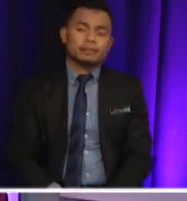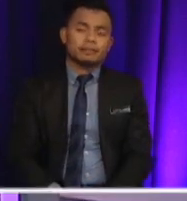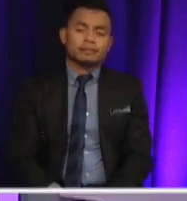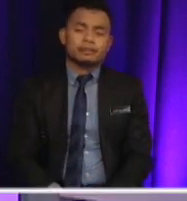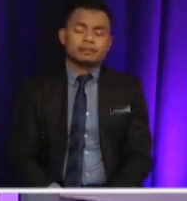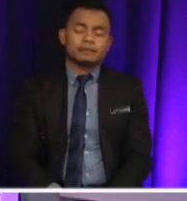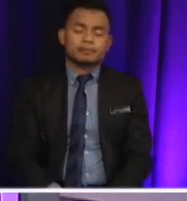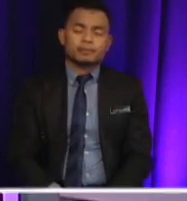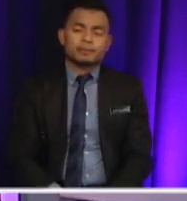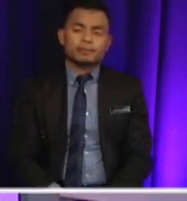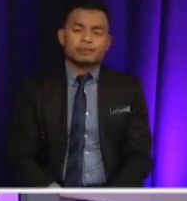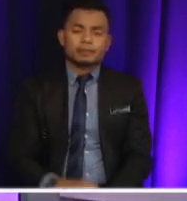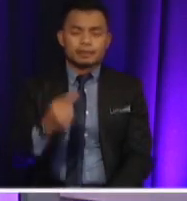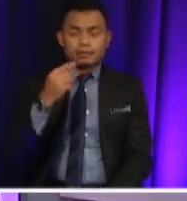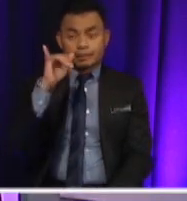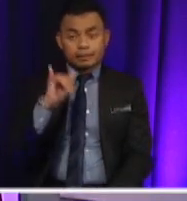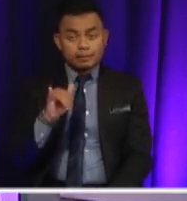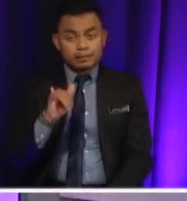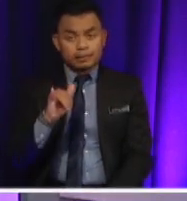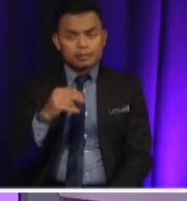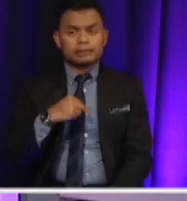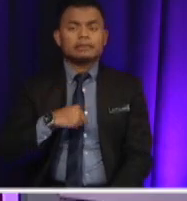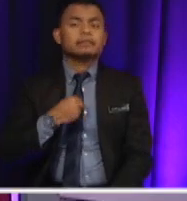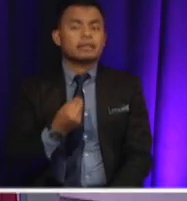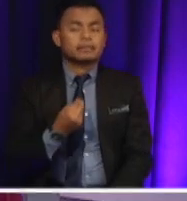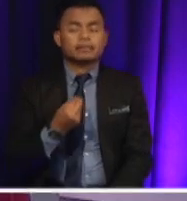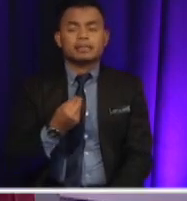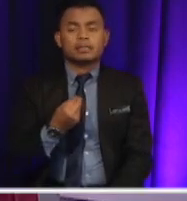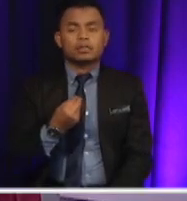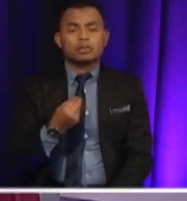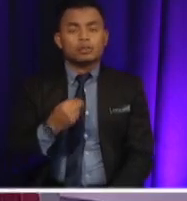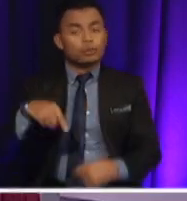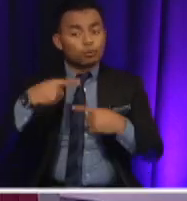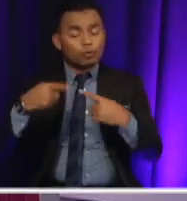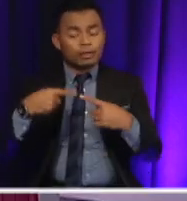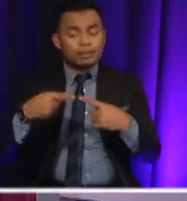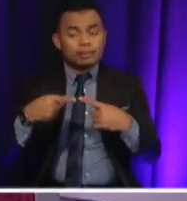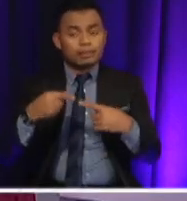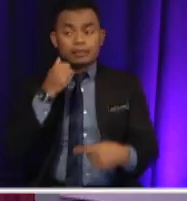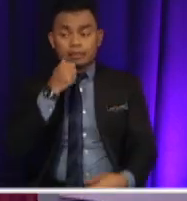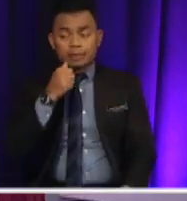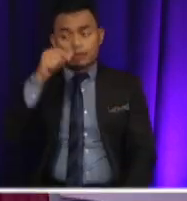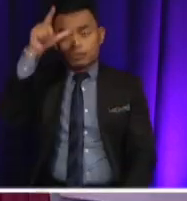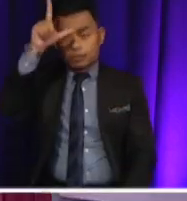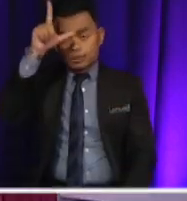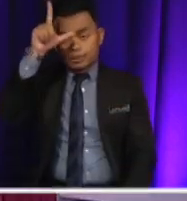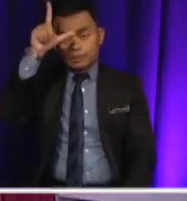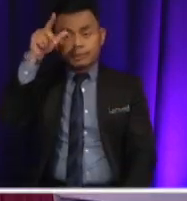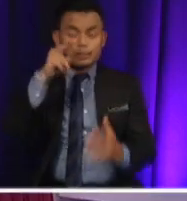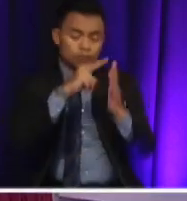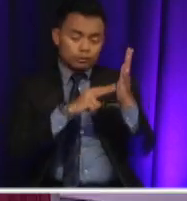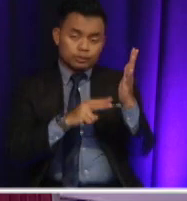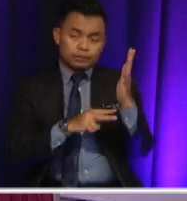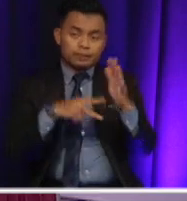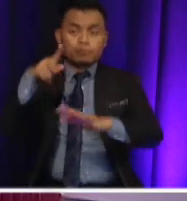the poet has intended when he or she wrote the poem. Correct. Poems are usually written